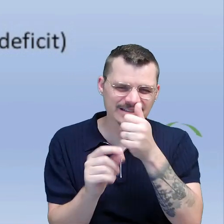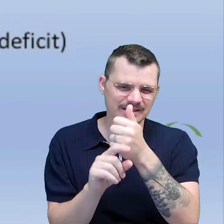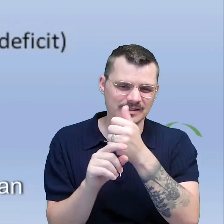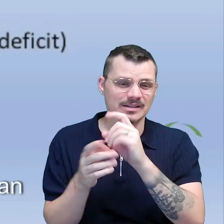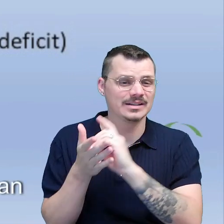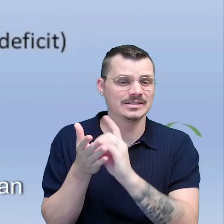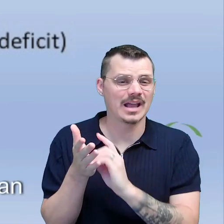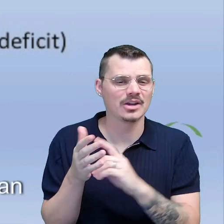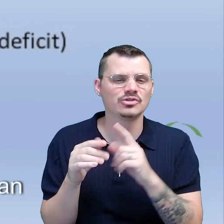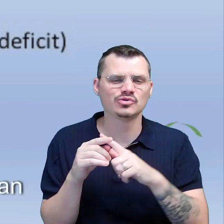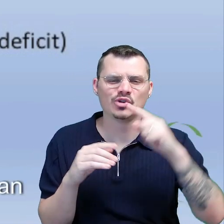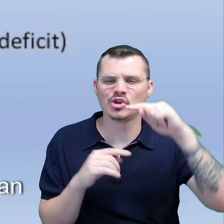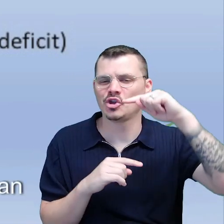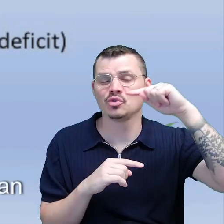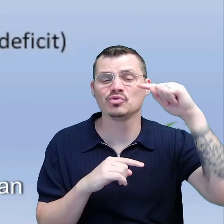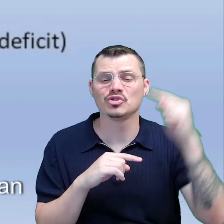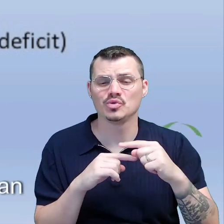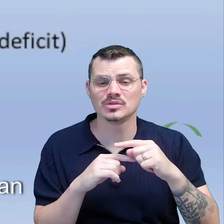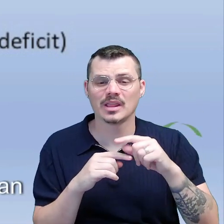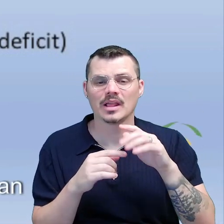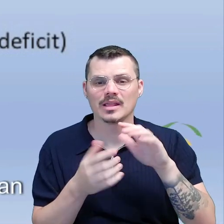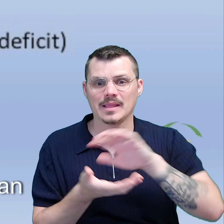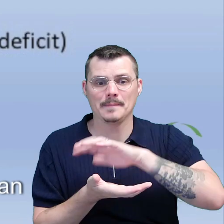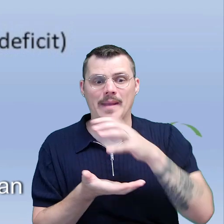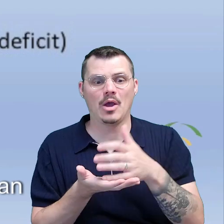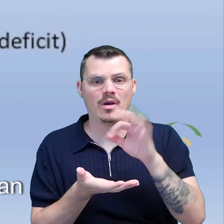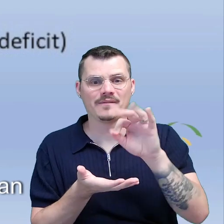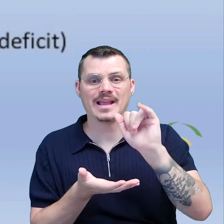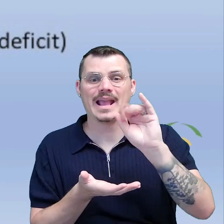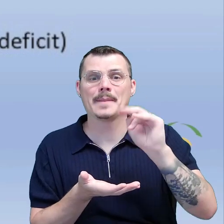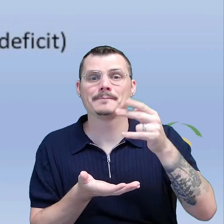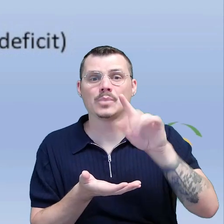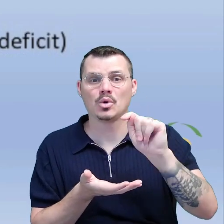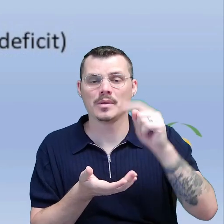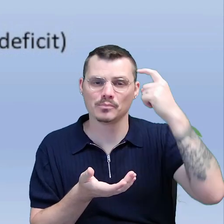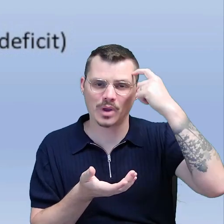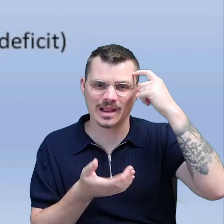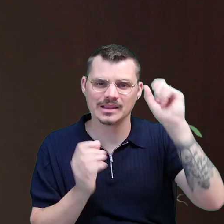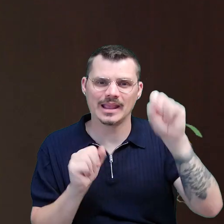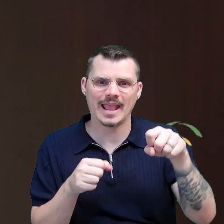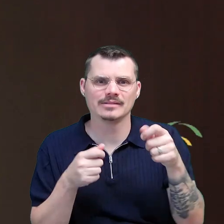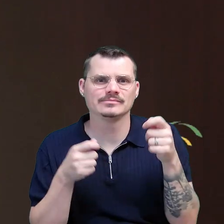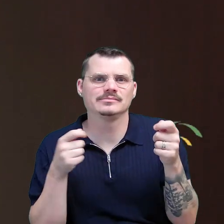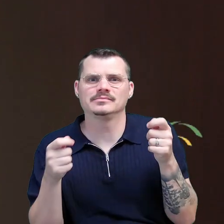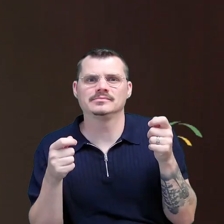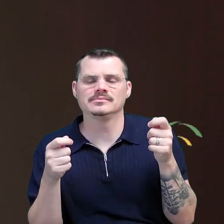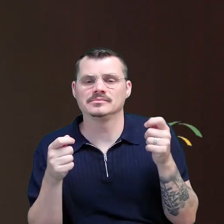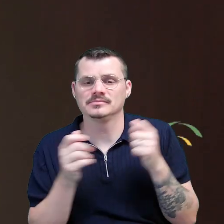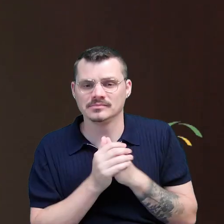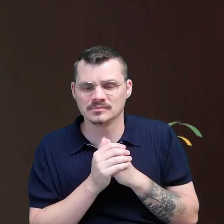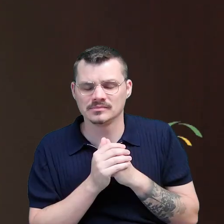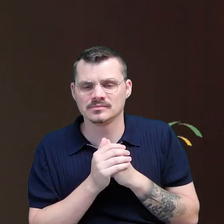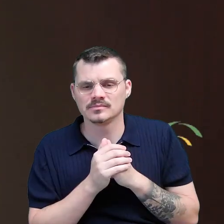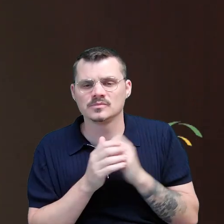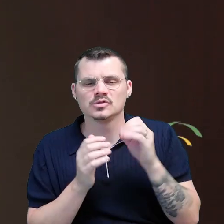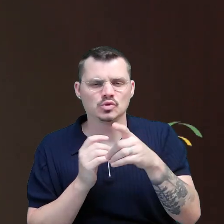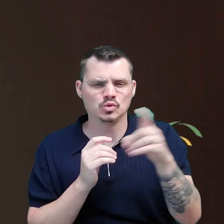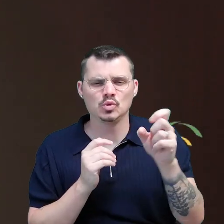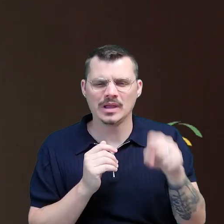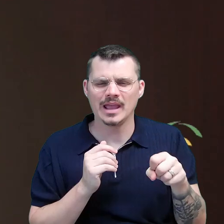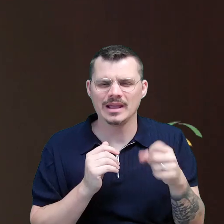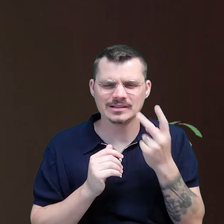designed to reduce the amount of input the brain can perceive. So you can see